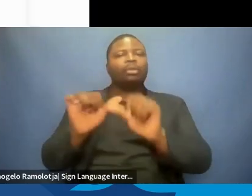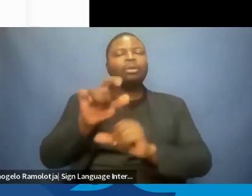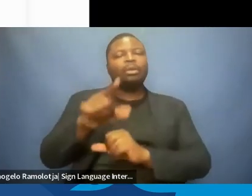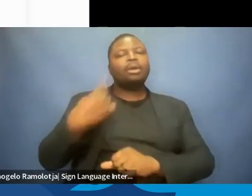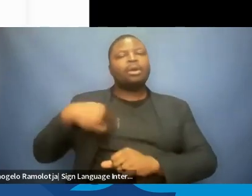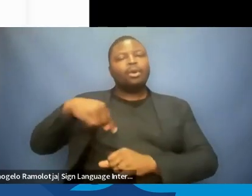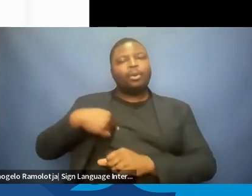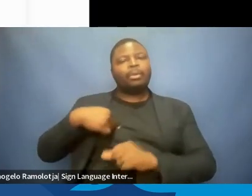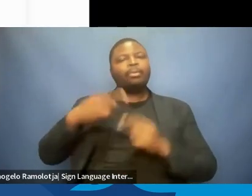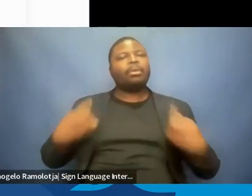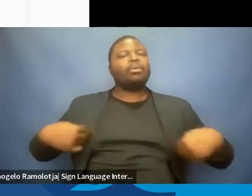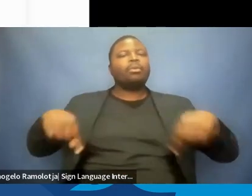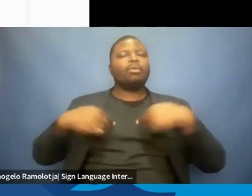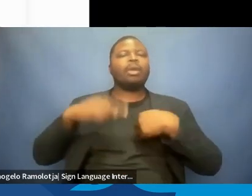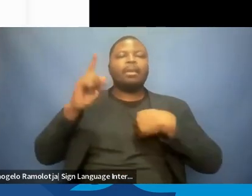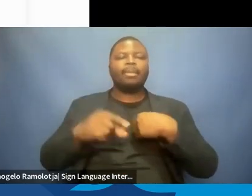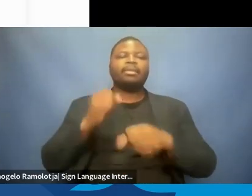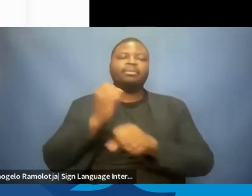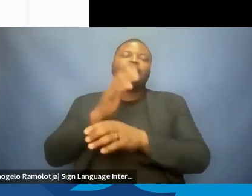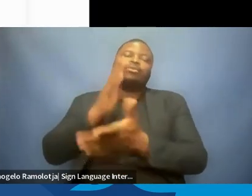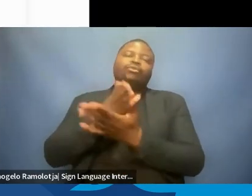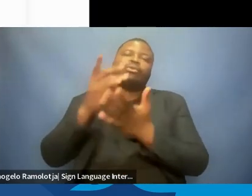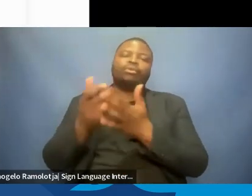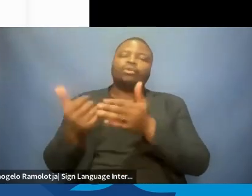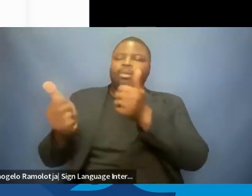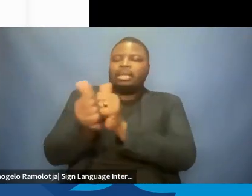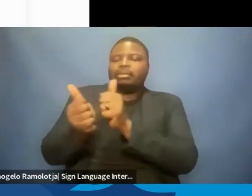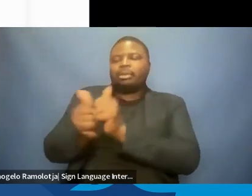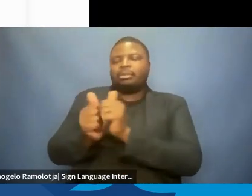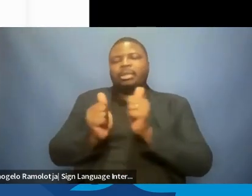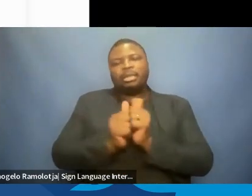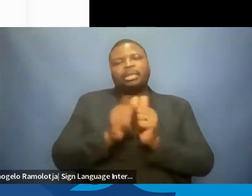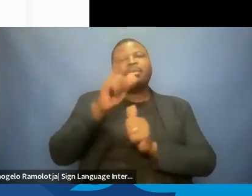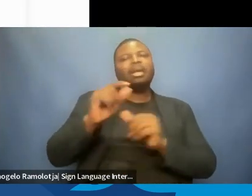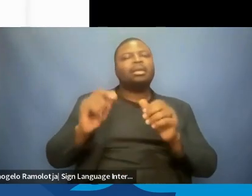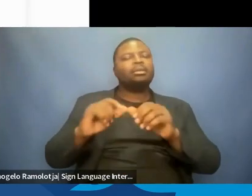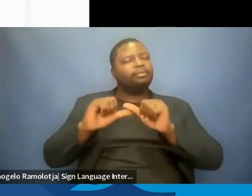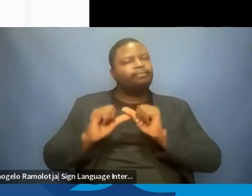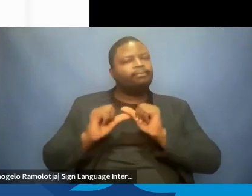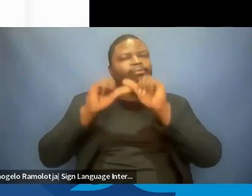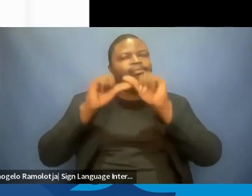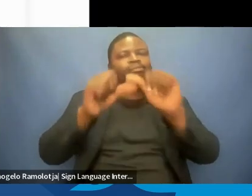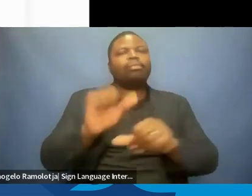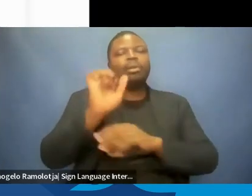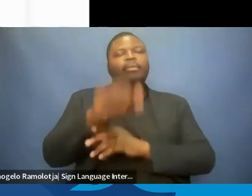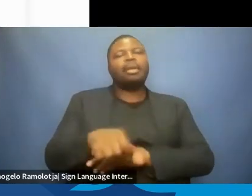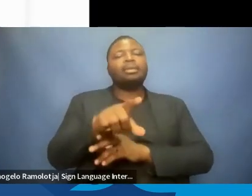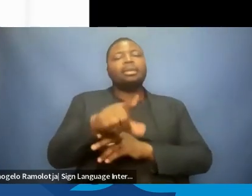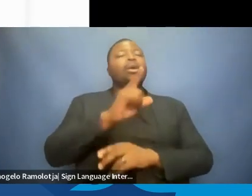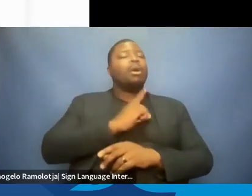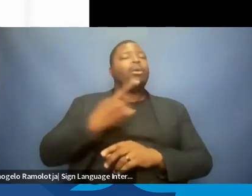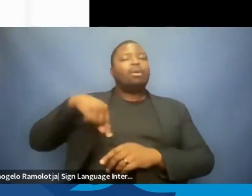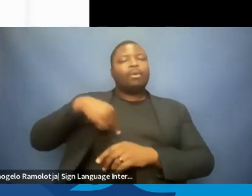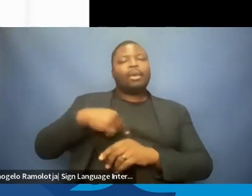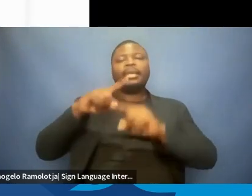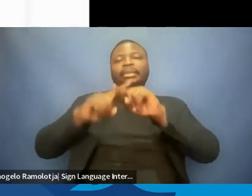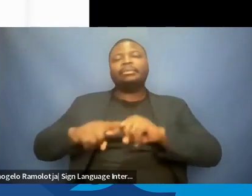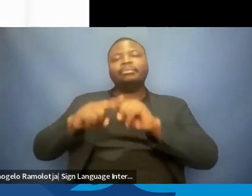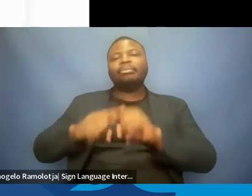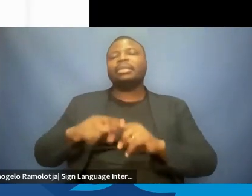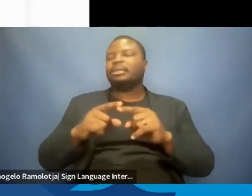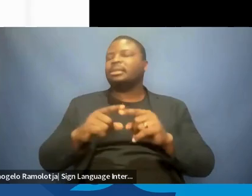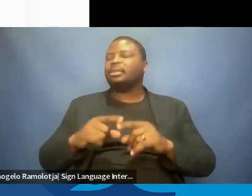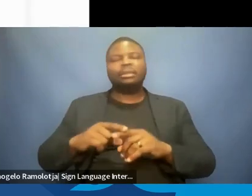care. So to ensure that we are able to continue our service delivery, it's very important for us to leverage